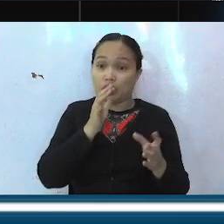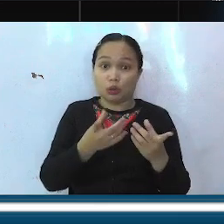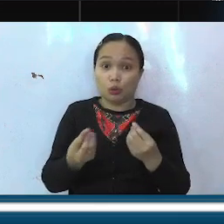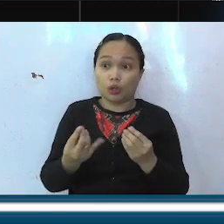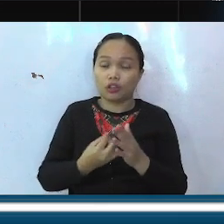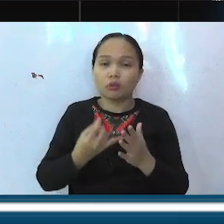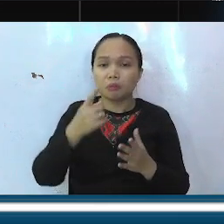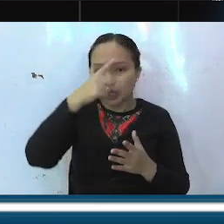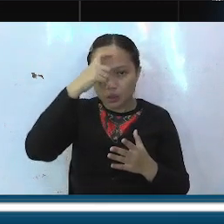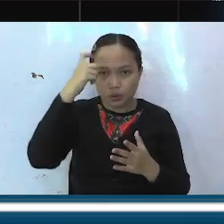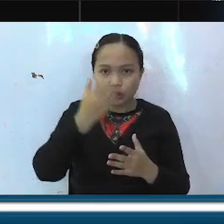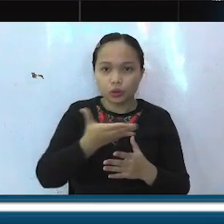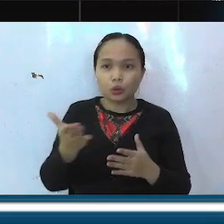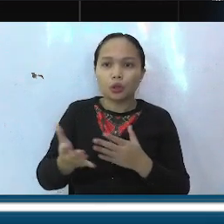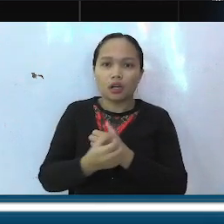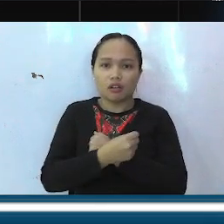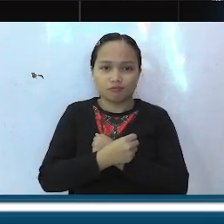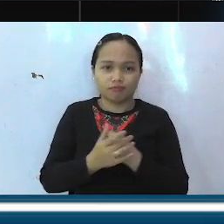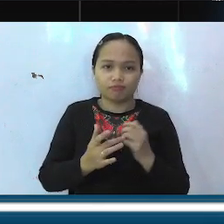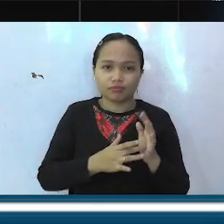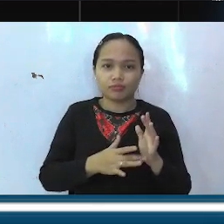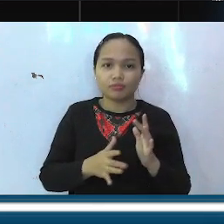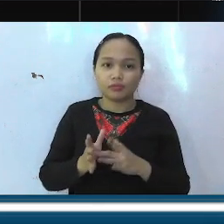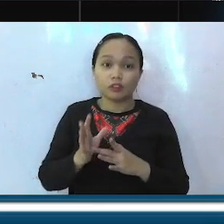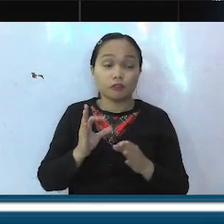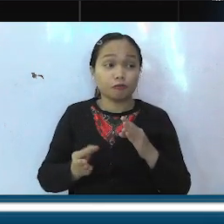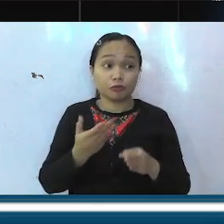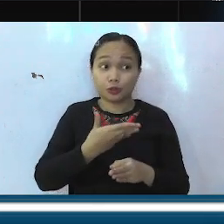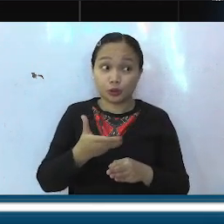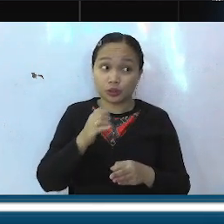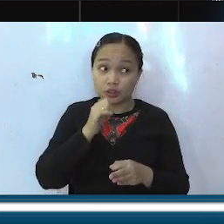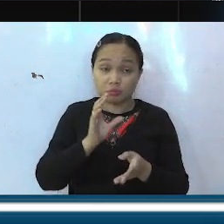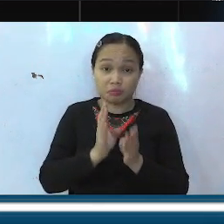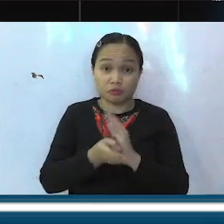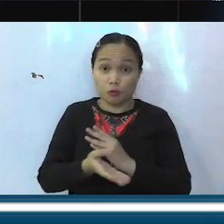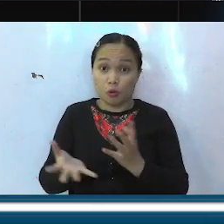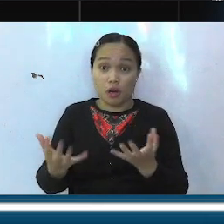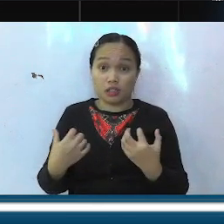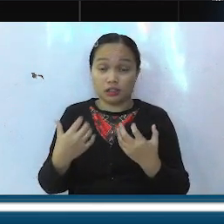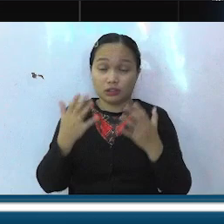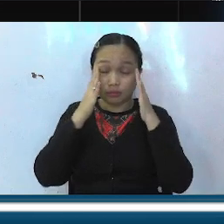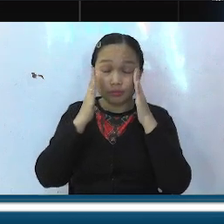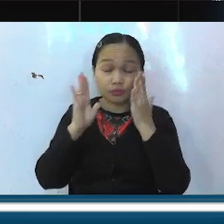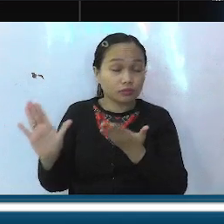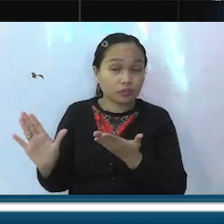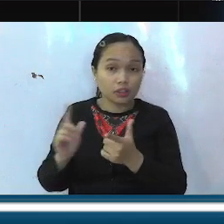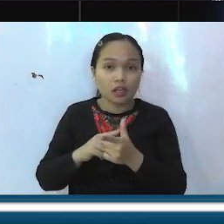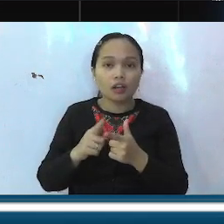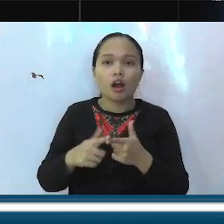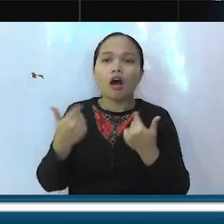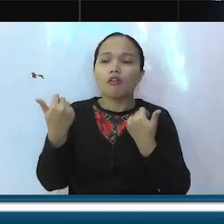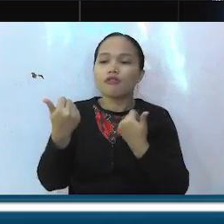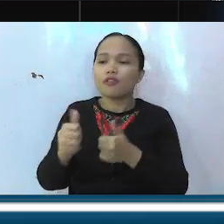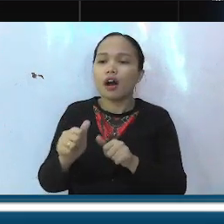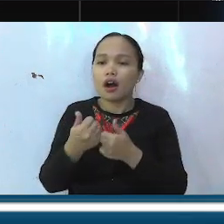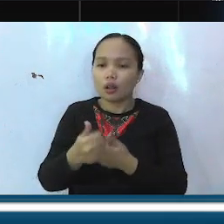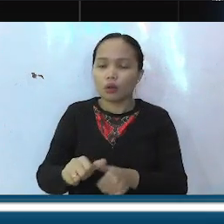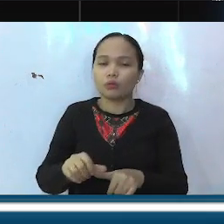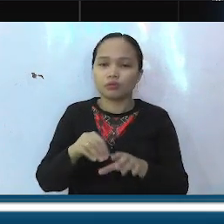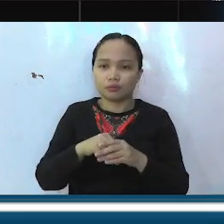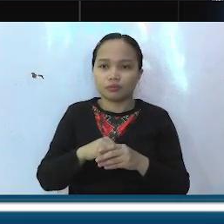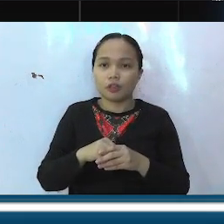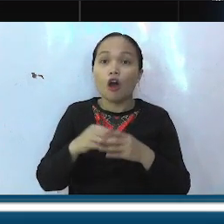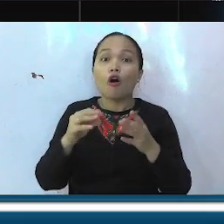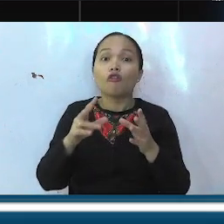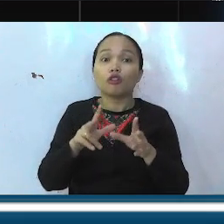Amen. Yeah. Jesus loves you. If you don't want to get sidetracked, fall in love with Jesus Christ. Amen.